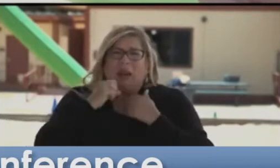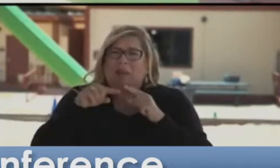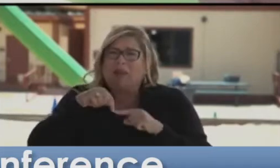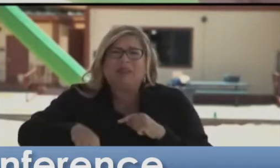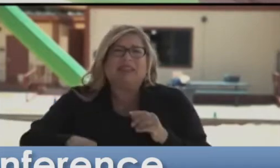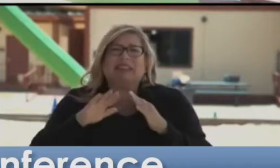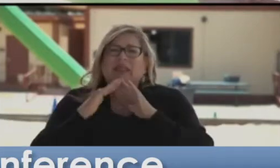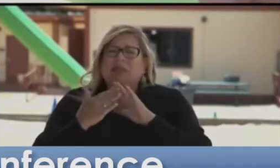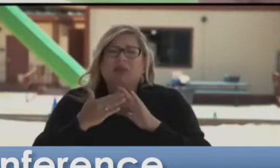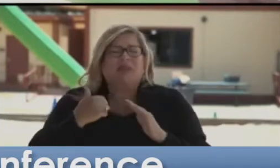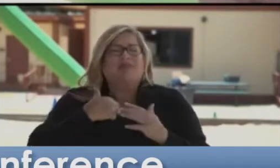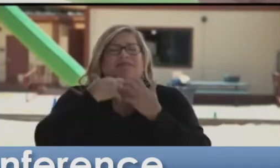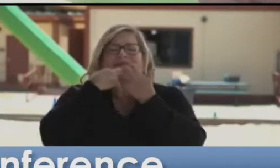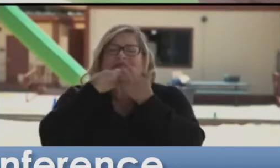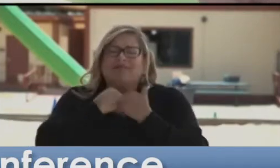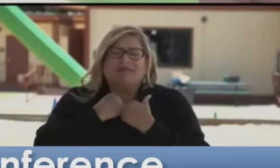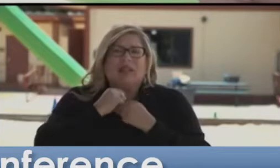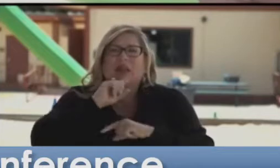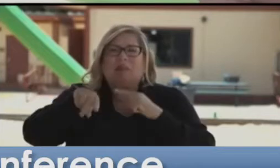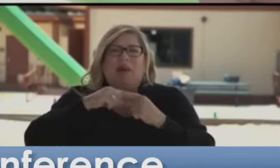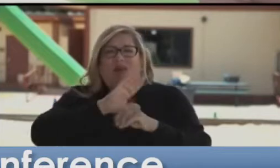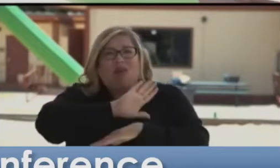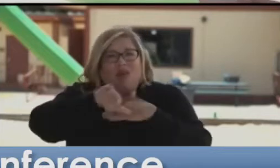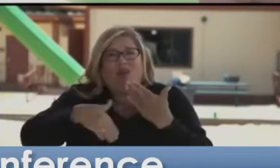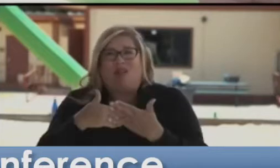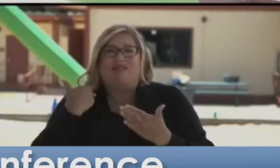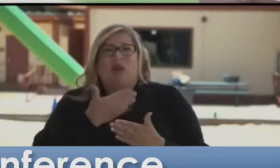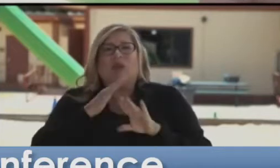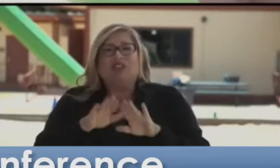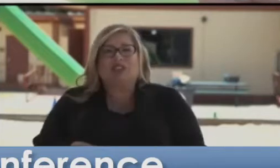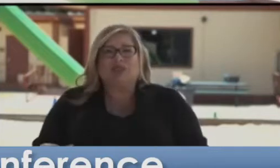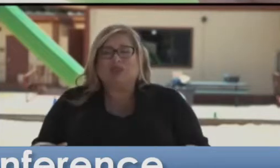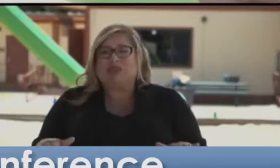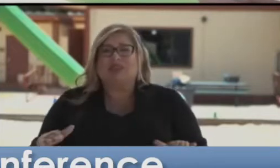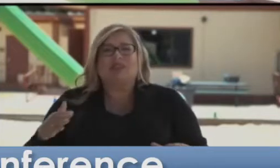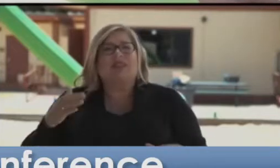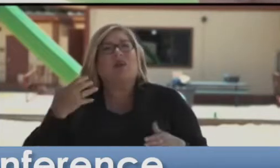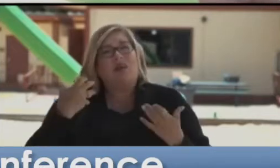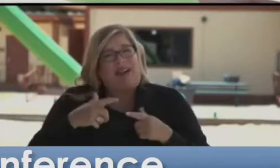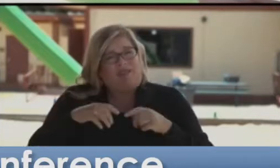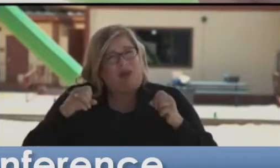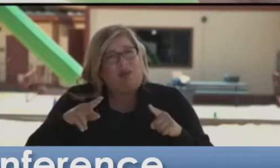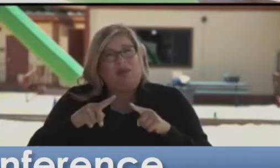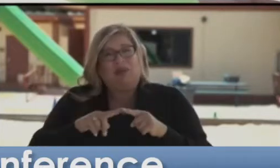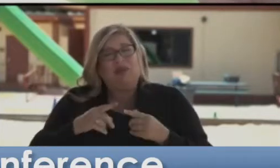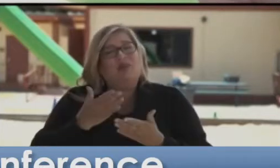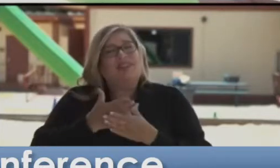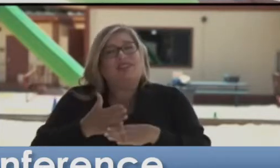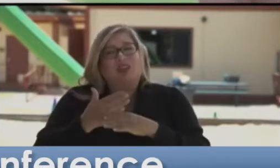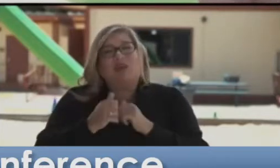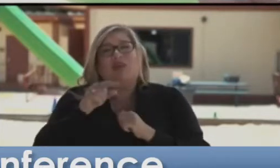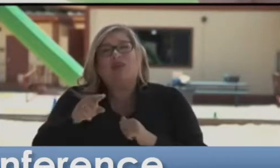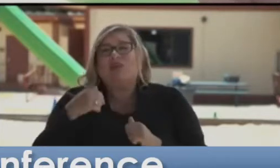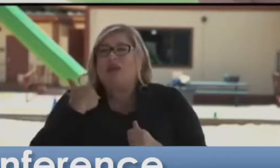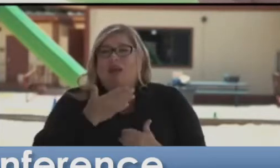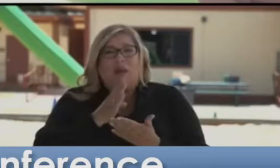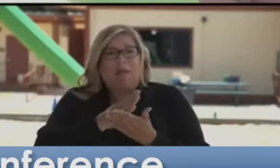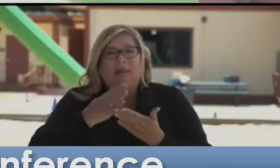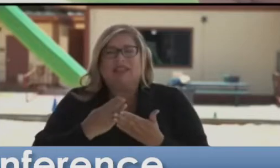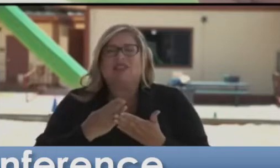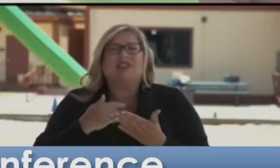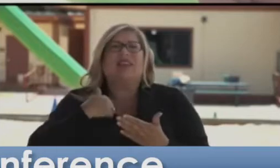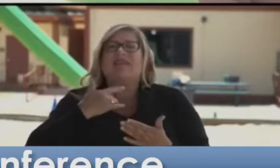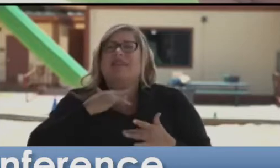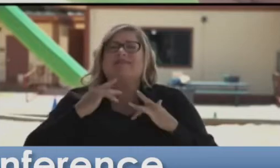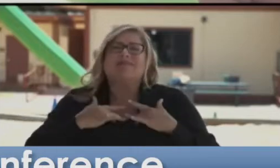cares deeply about all of our children. The opportunity to share with you this budget is one of the most exciting things